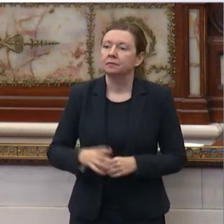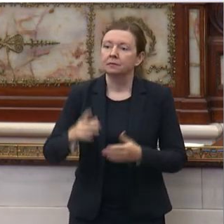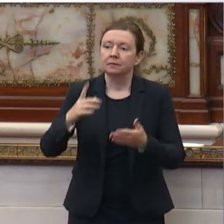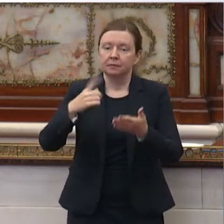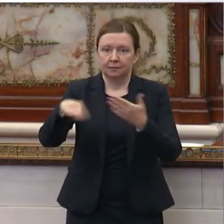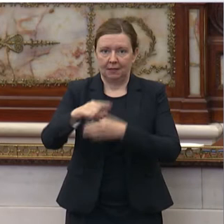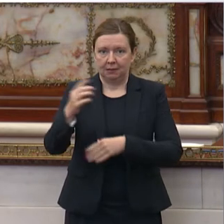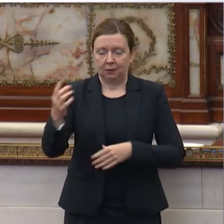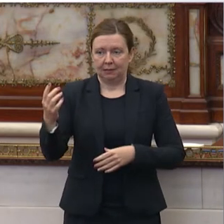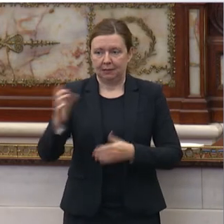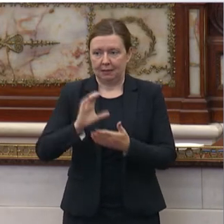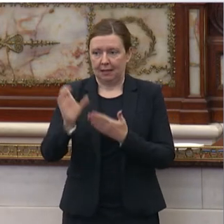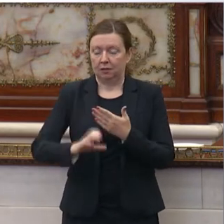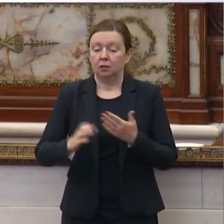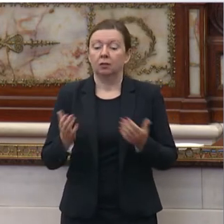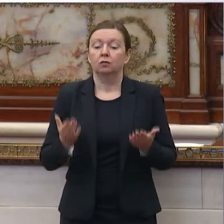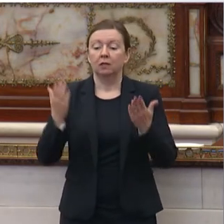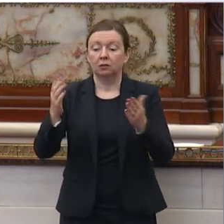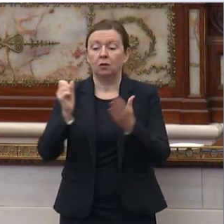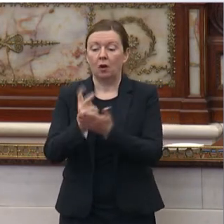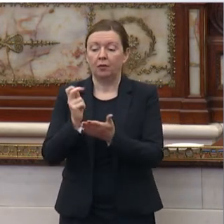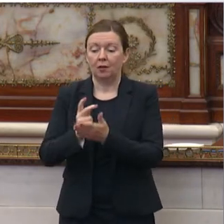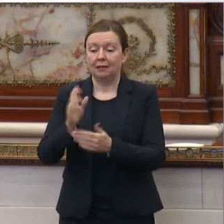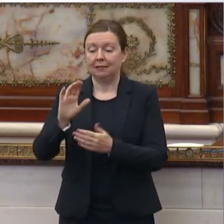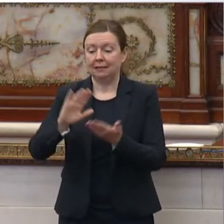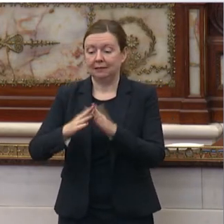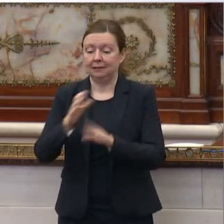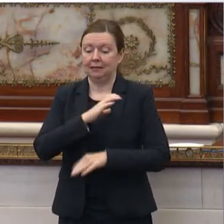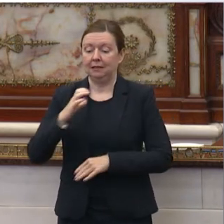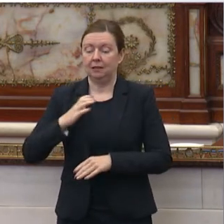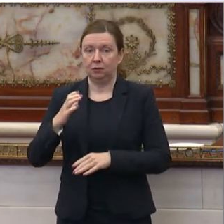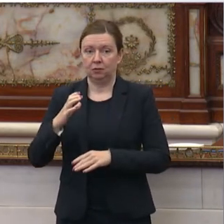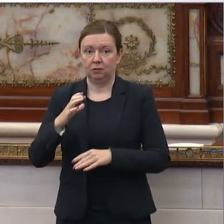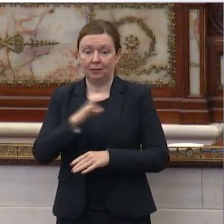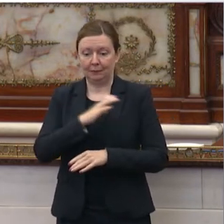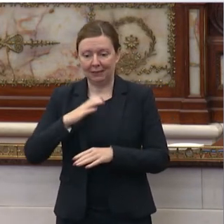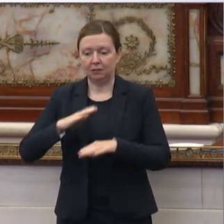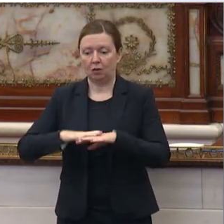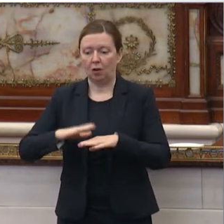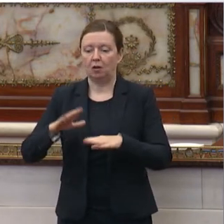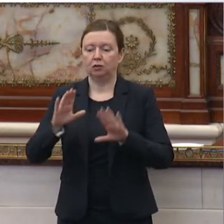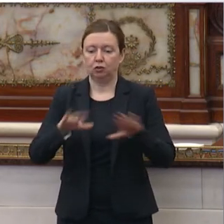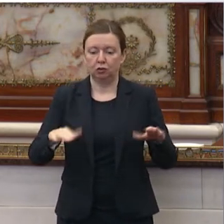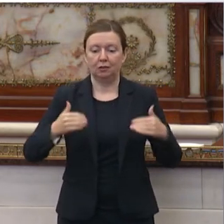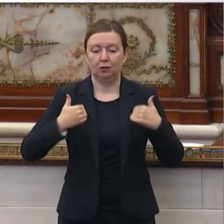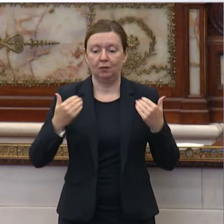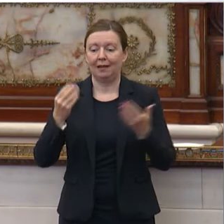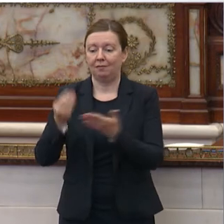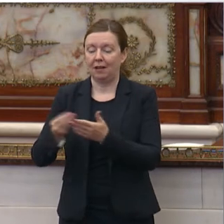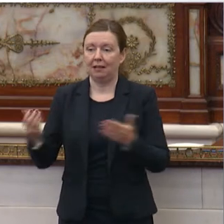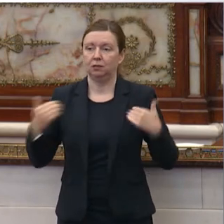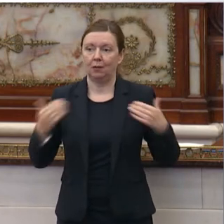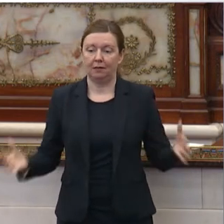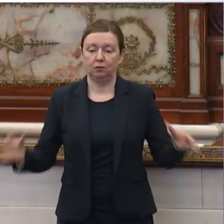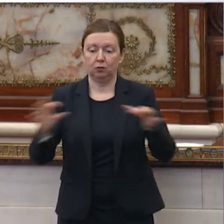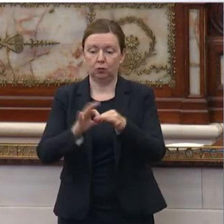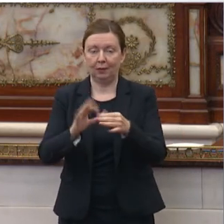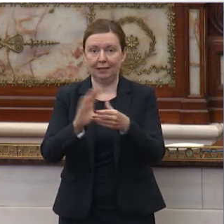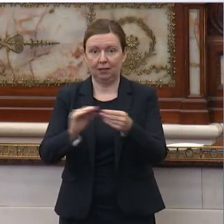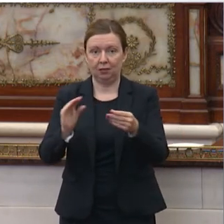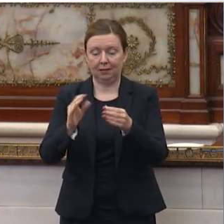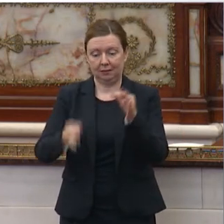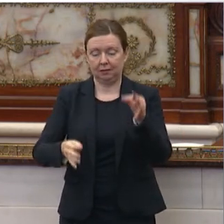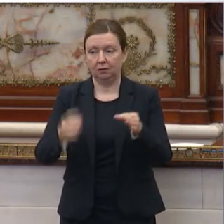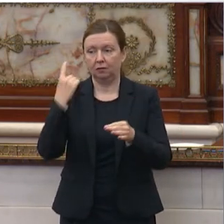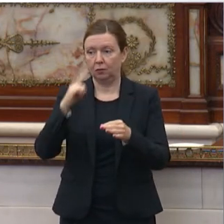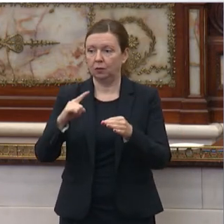calendar. And a resolution authorizing City Council Committees on Children and Youth and Finance to hold joint hearings on a plan to fund a